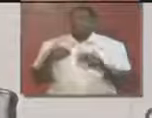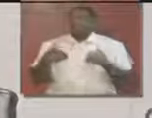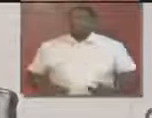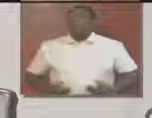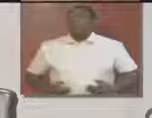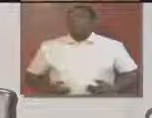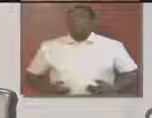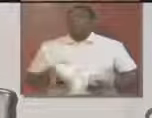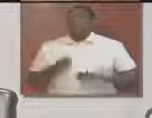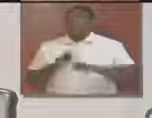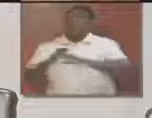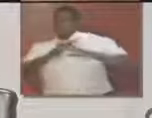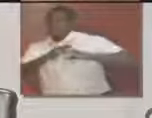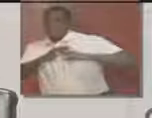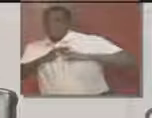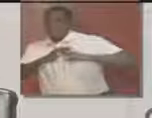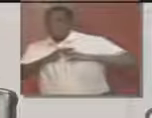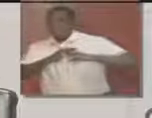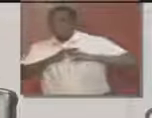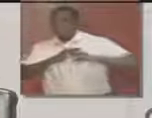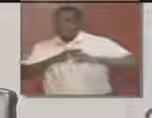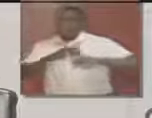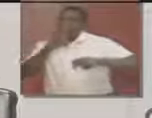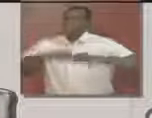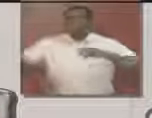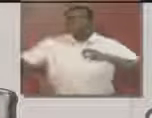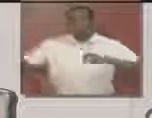Thanks for that. I just want to just answer that question.